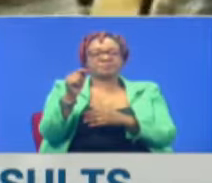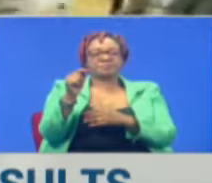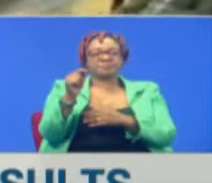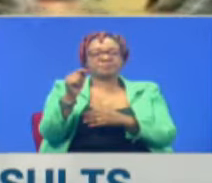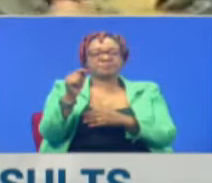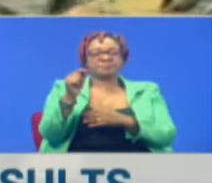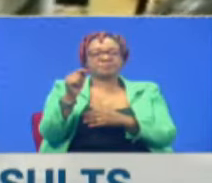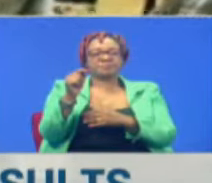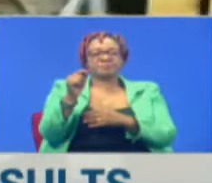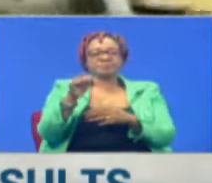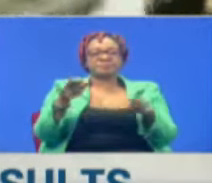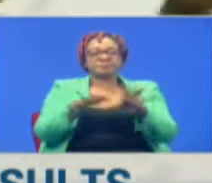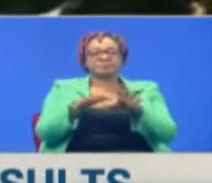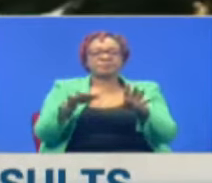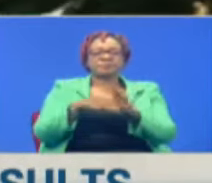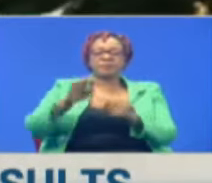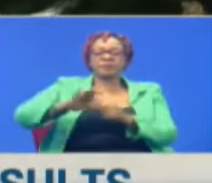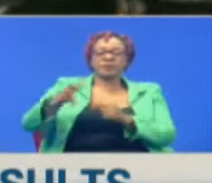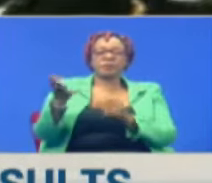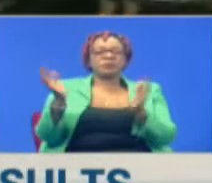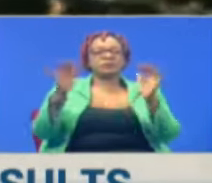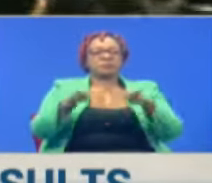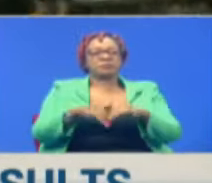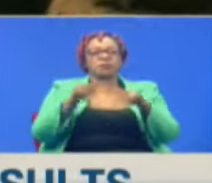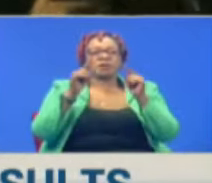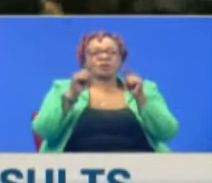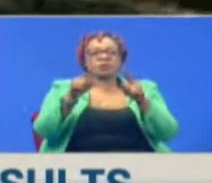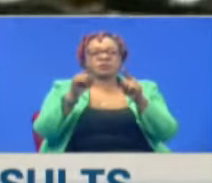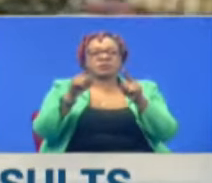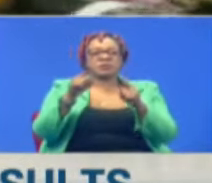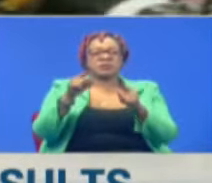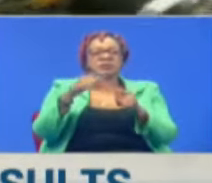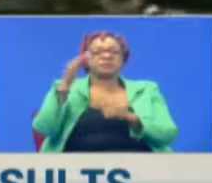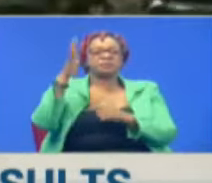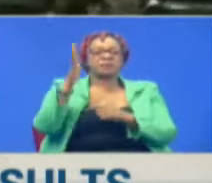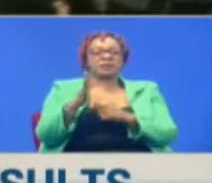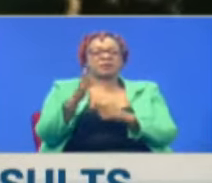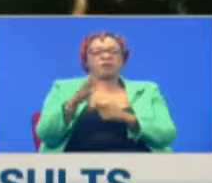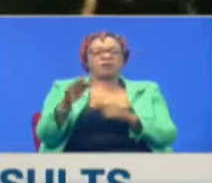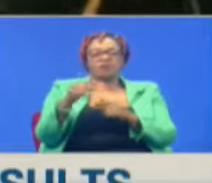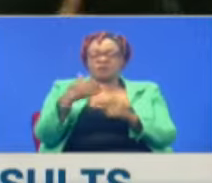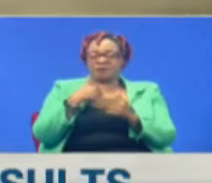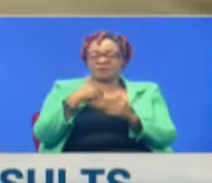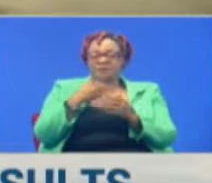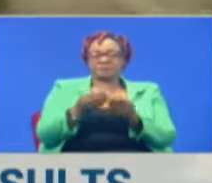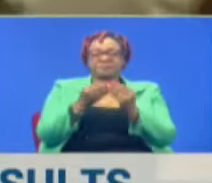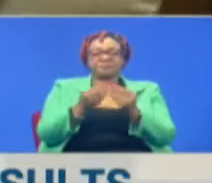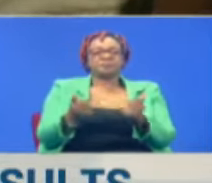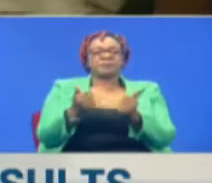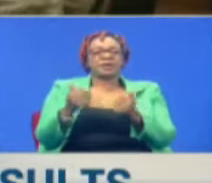Some members of the county assembly were accusing the speaker David Kiplagat of bias in handling the debate.